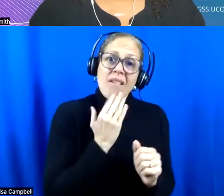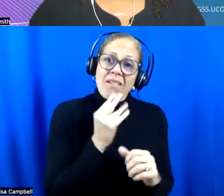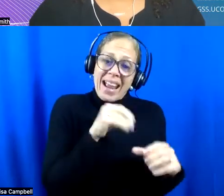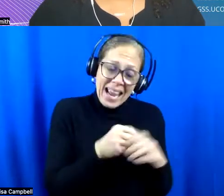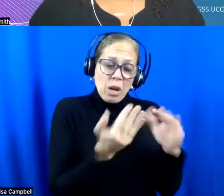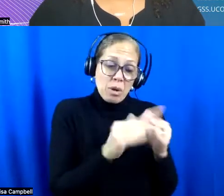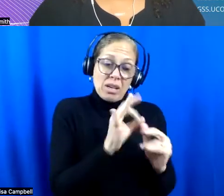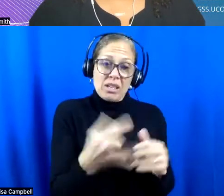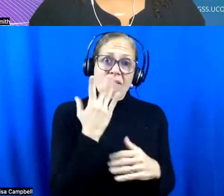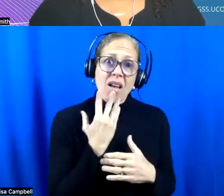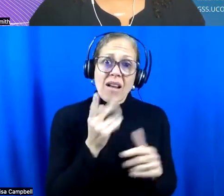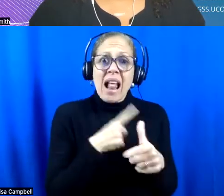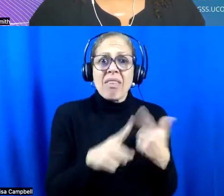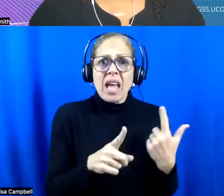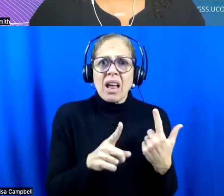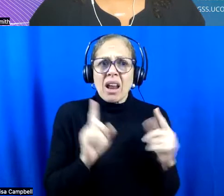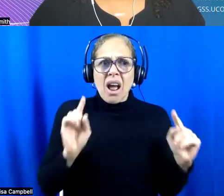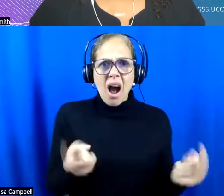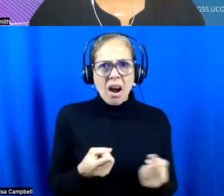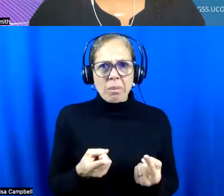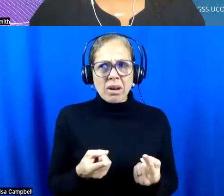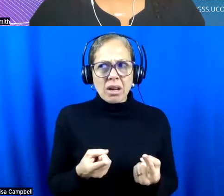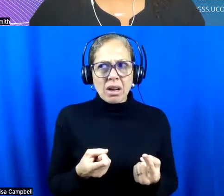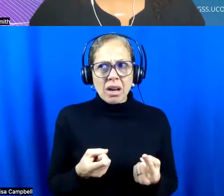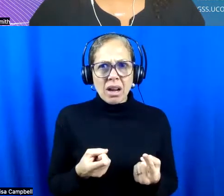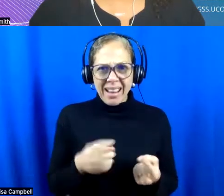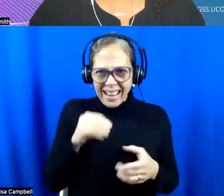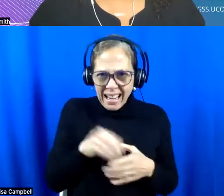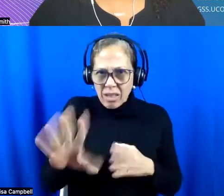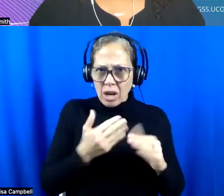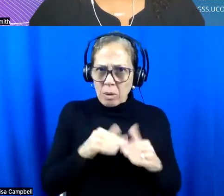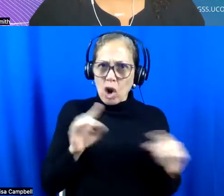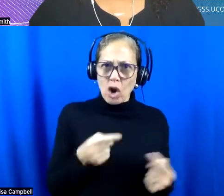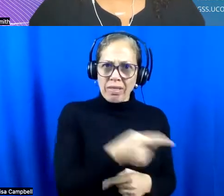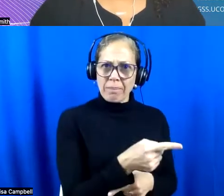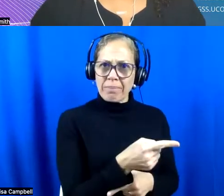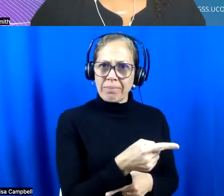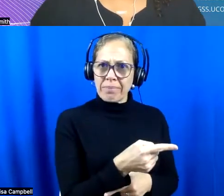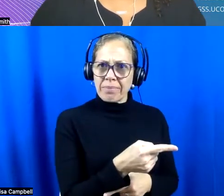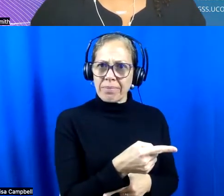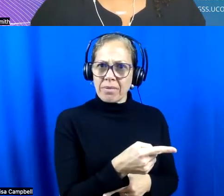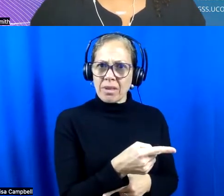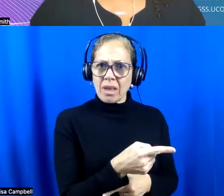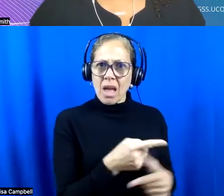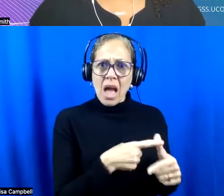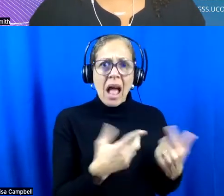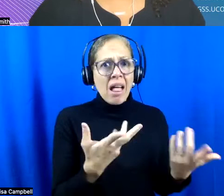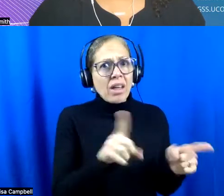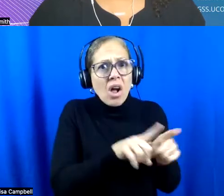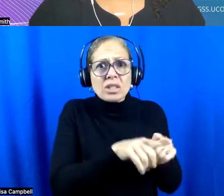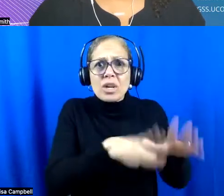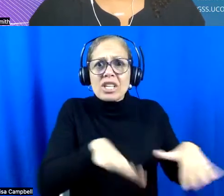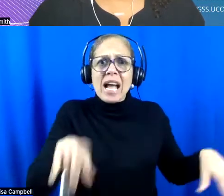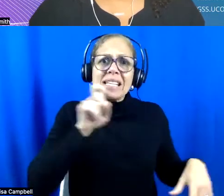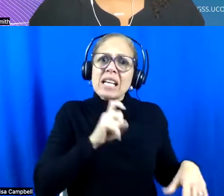of color. Then they've been harmed by a member in their community, and they very possibly are also a childhood